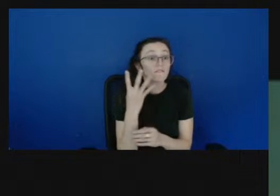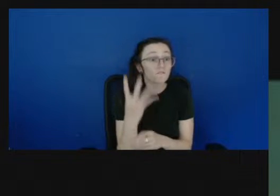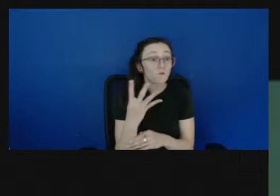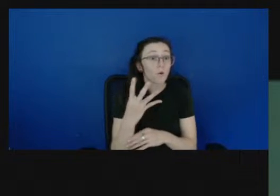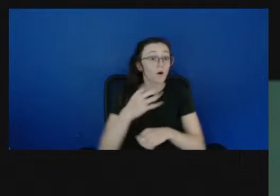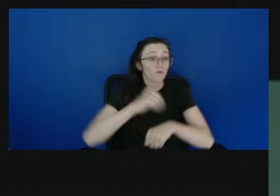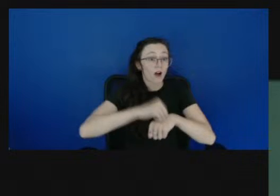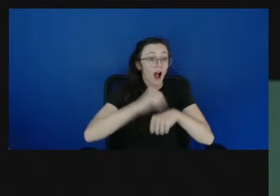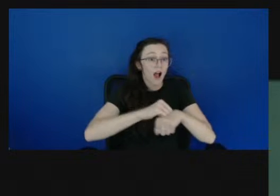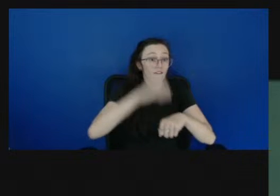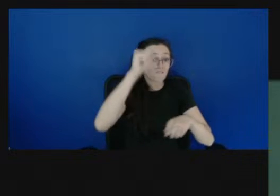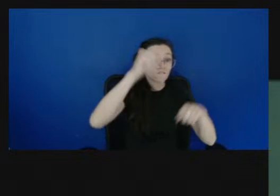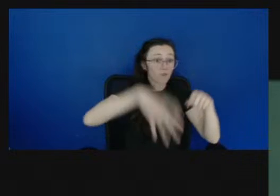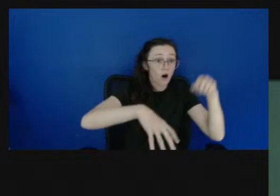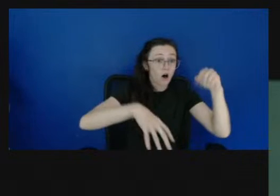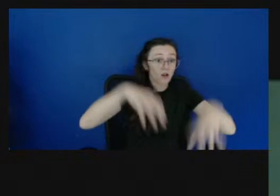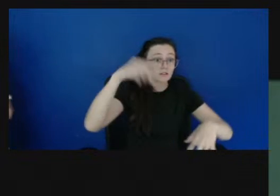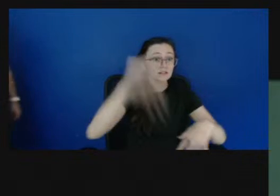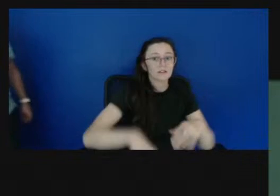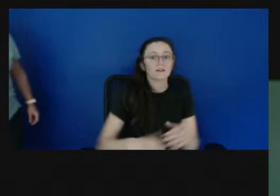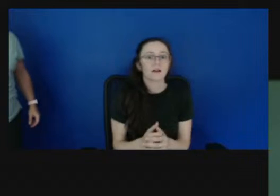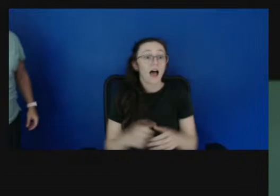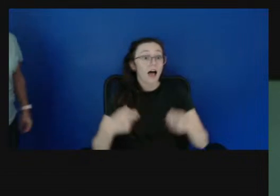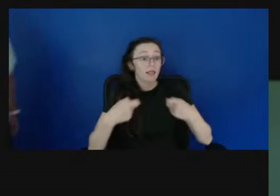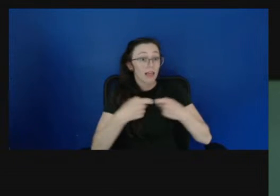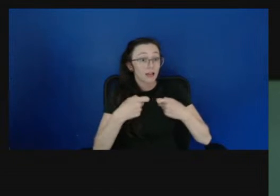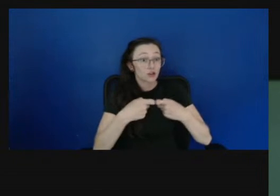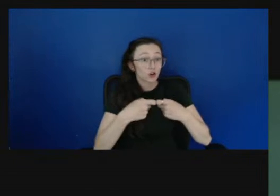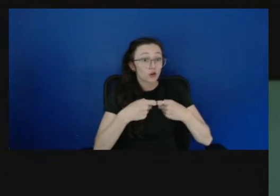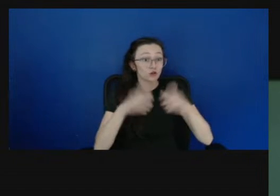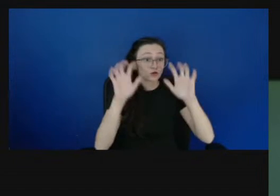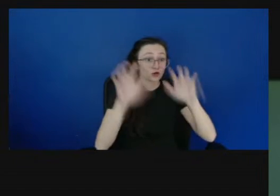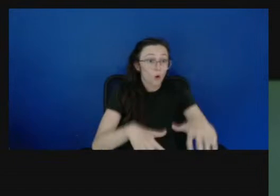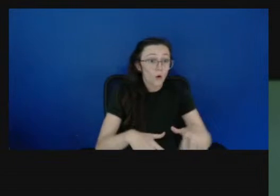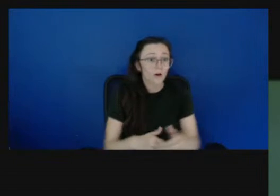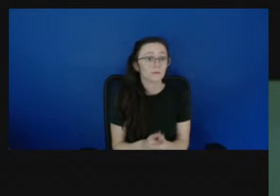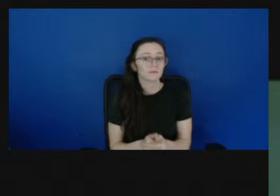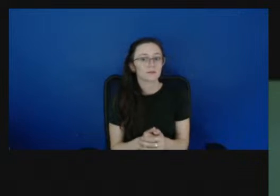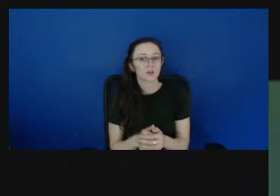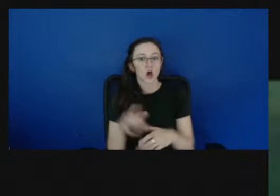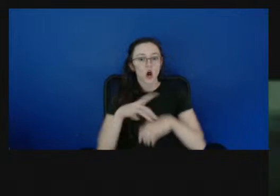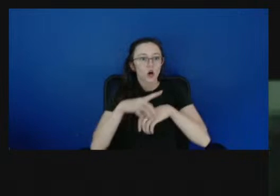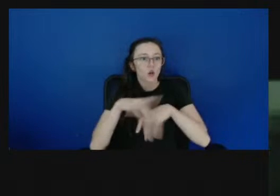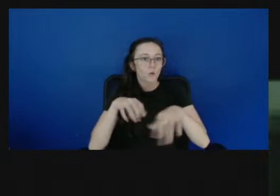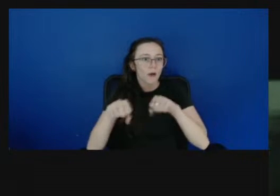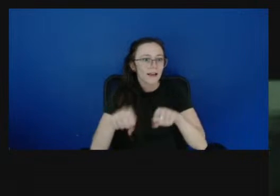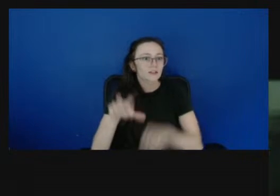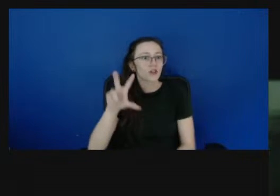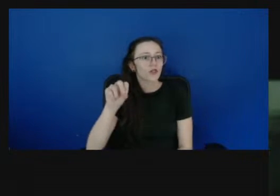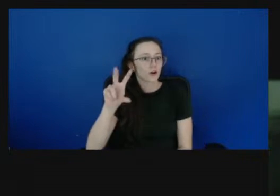electrical storms, mud rains, 150 earthquakes, 30 of which were felt.